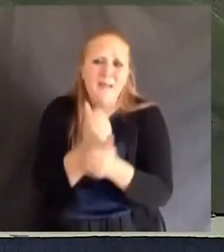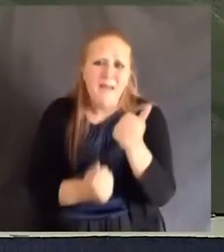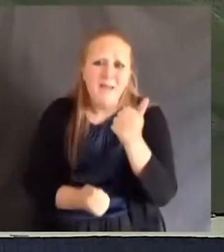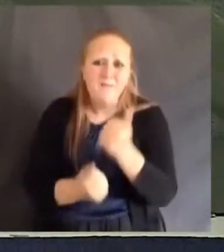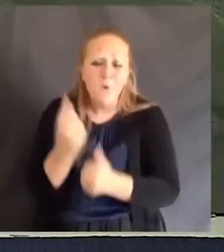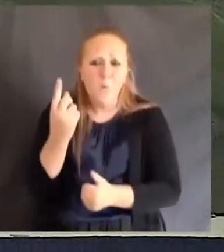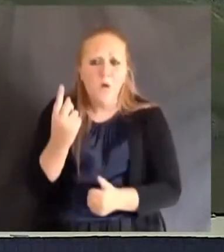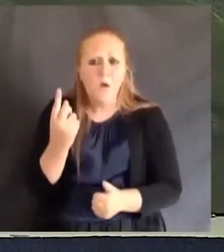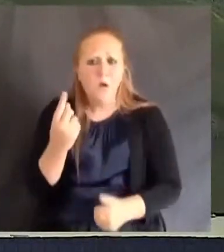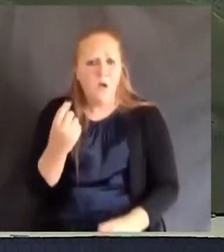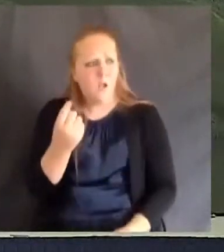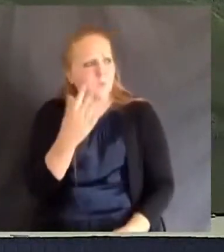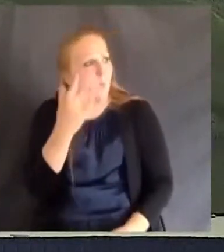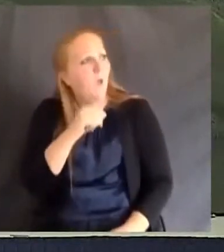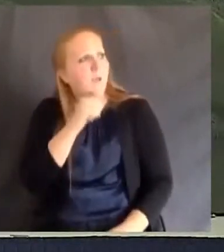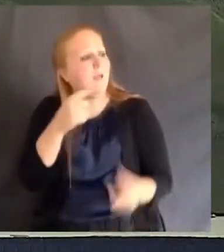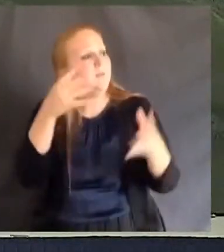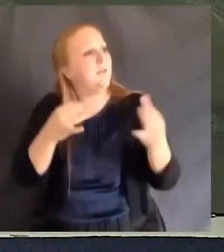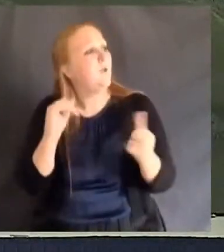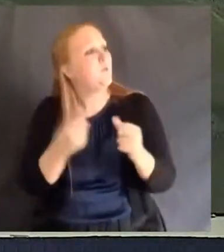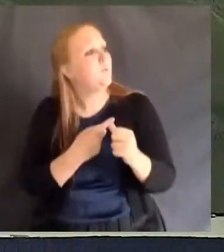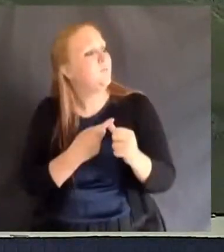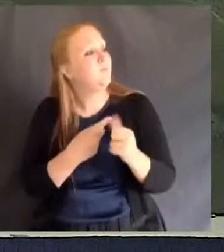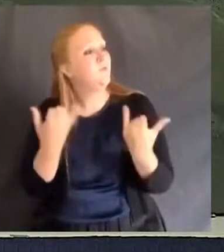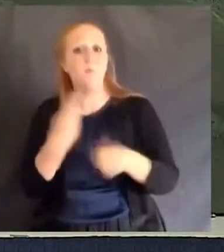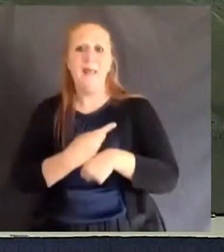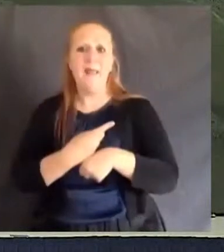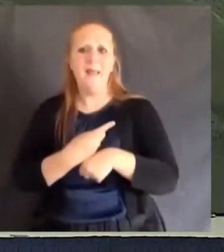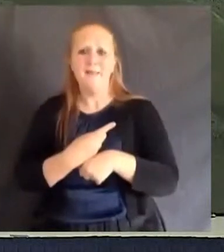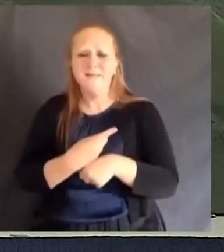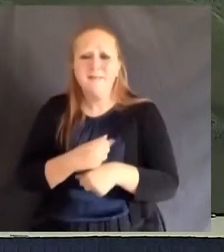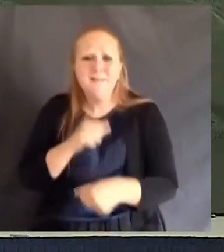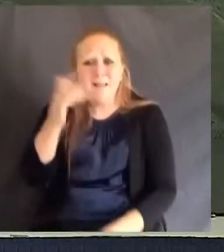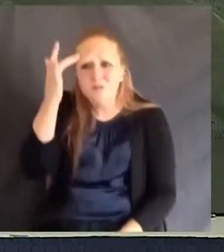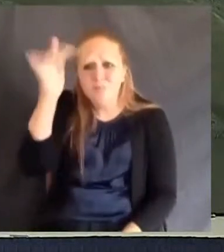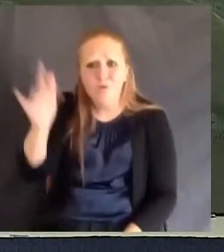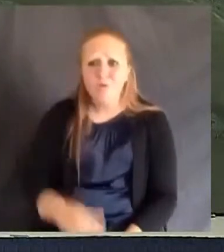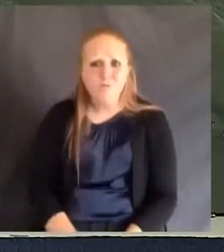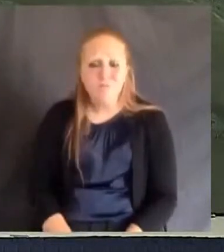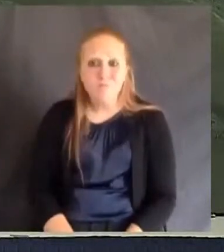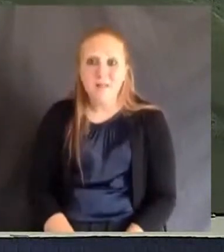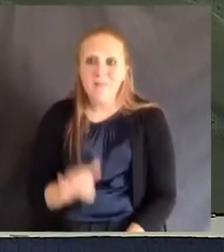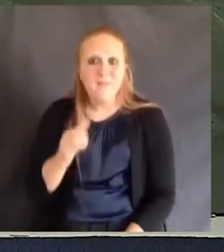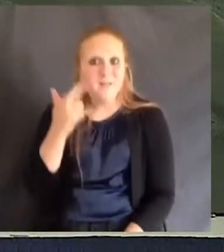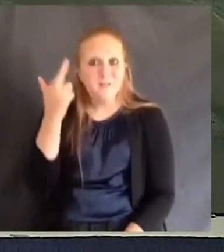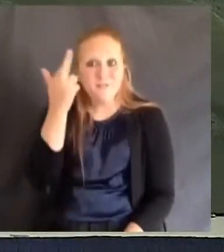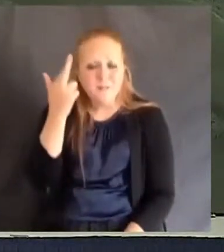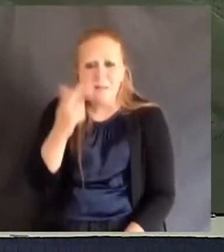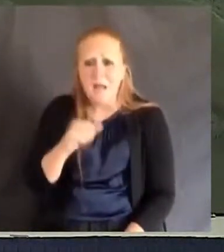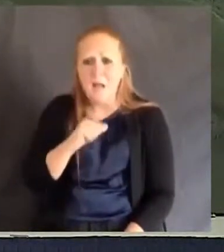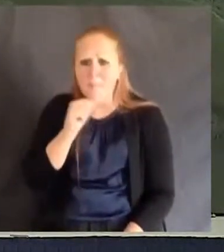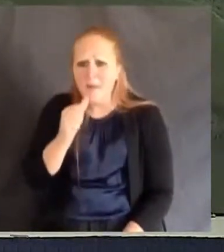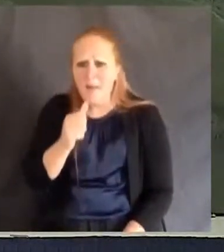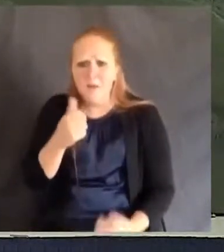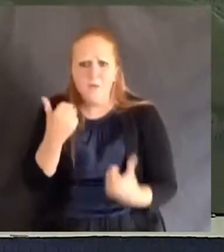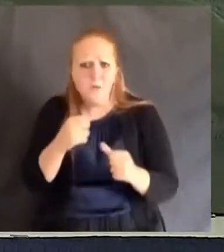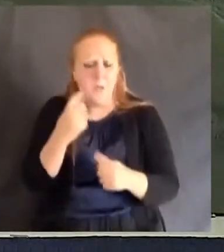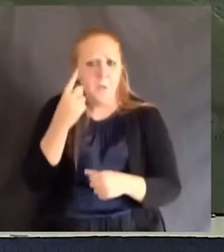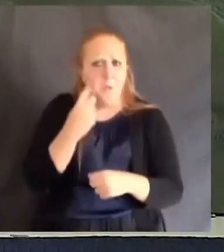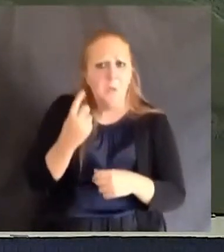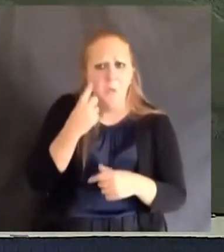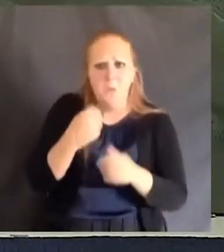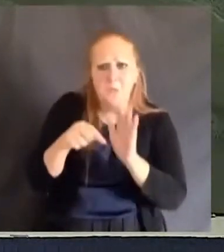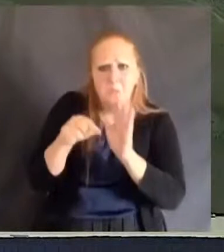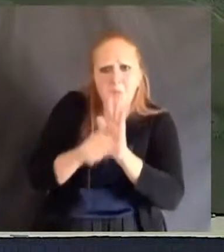Why don't you make a decision today? Because it's not intelligent to make a decision today. That's all. There's no conspiracy. There's nothing